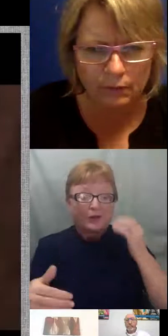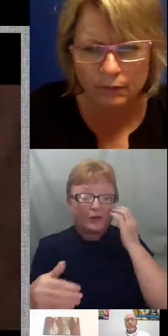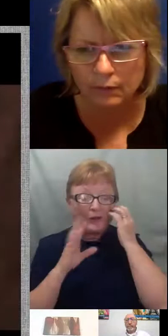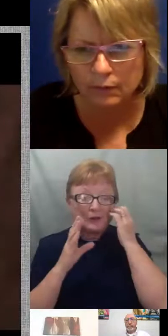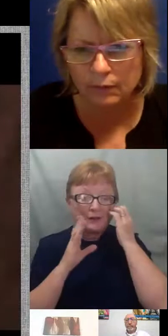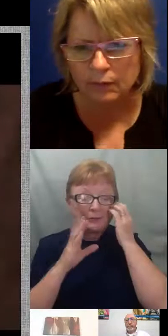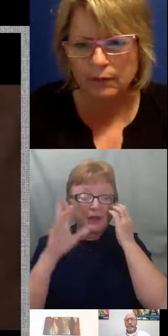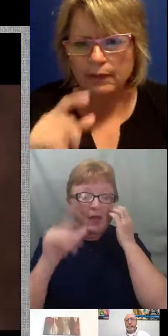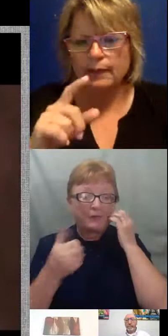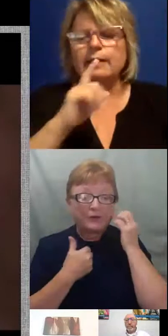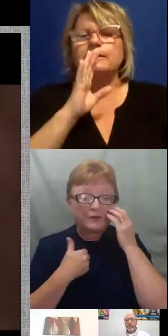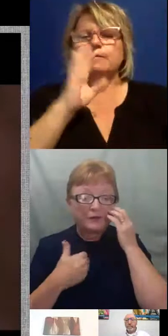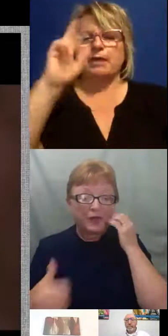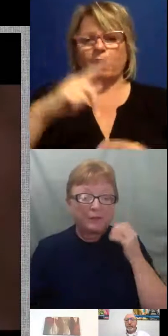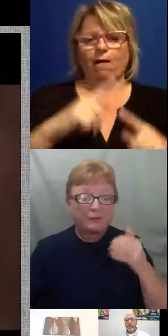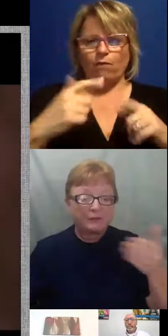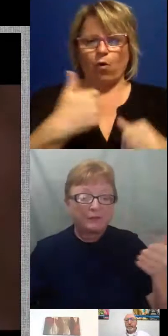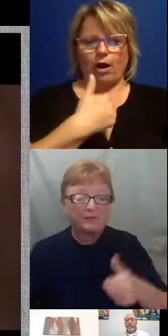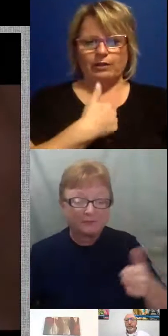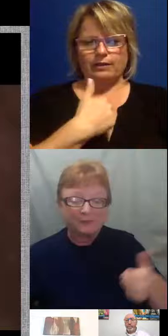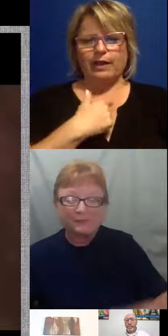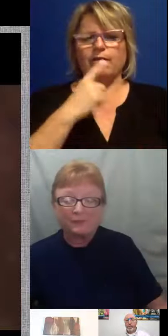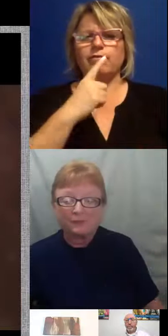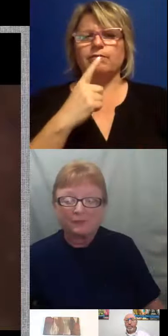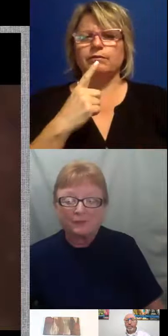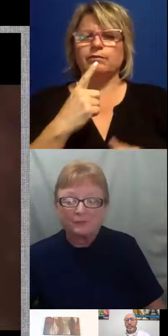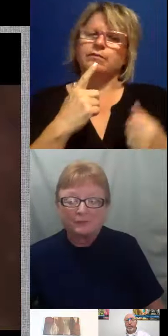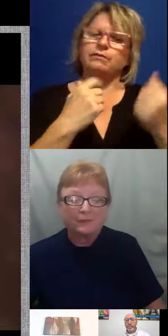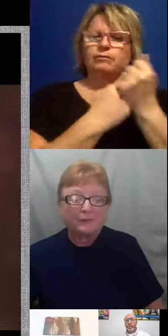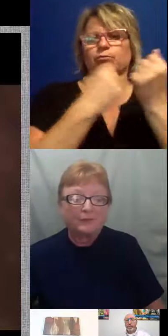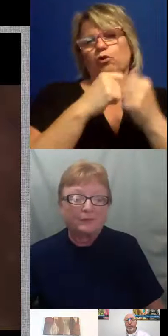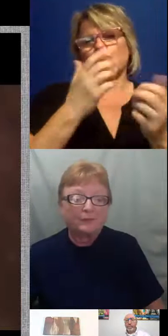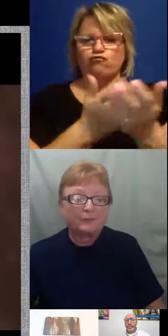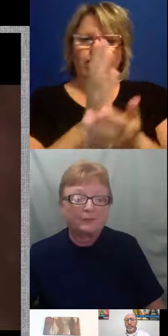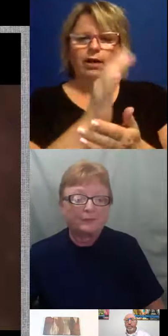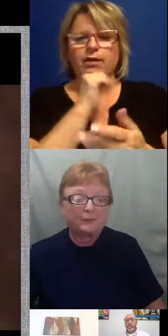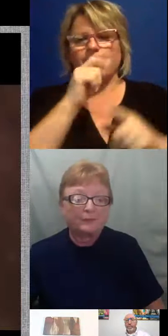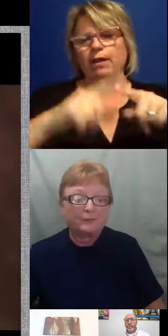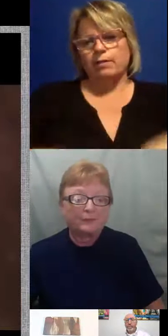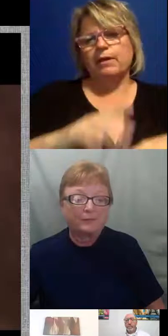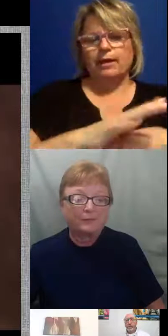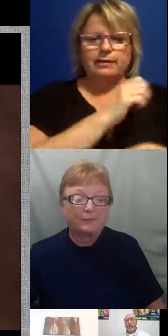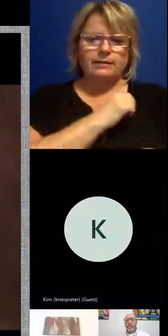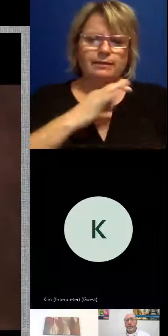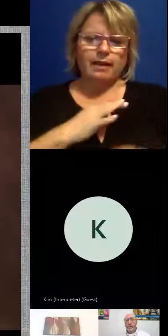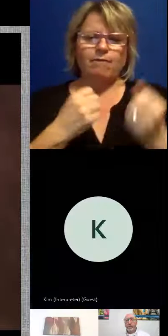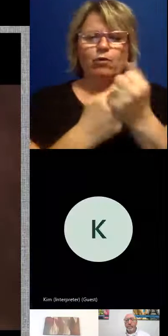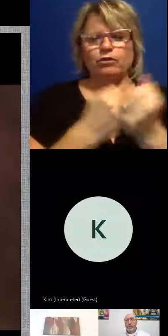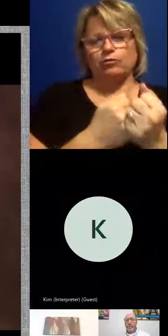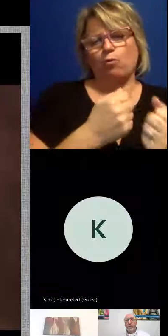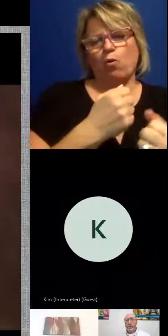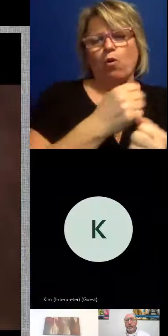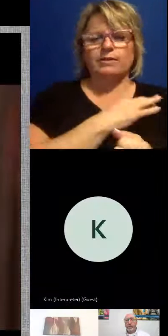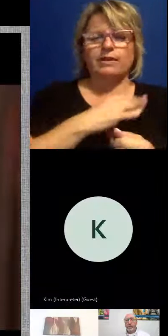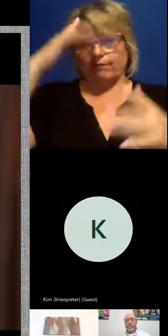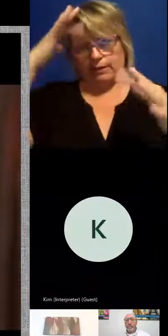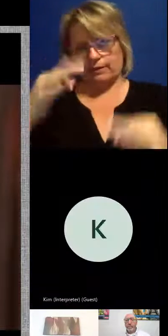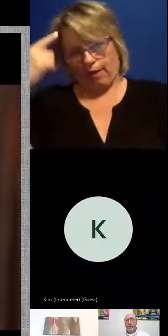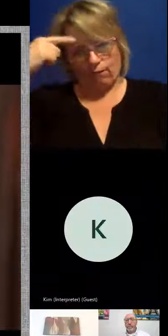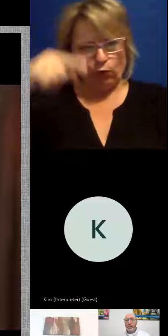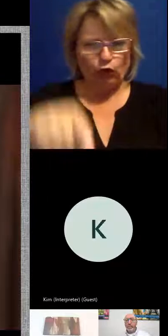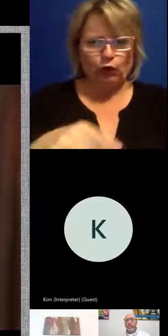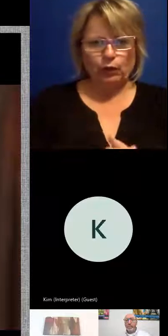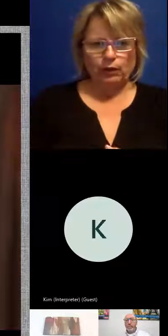myself. Standing up for your rights and not relying on staff or your support staff to make decisions for you.